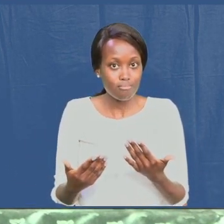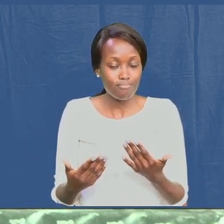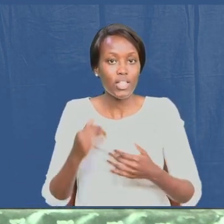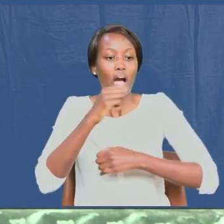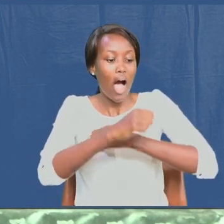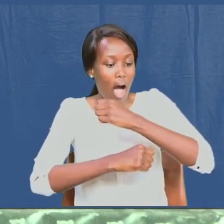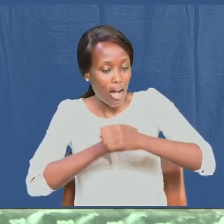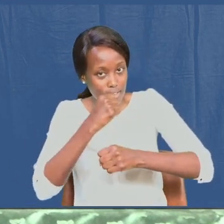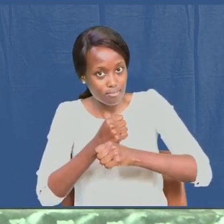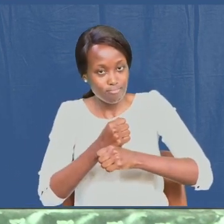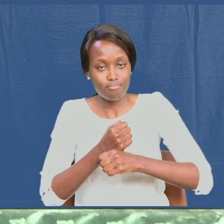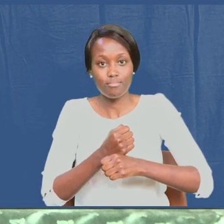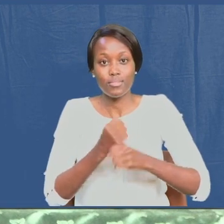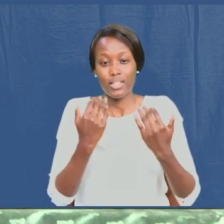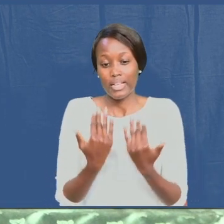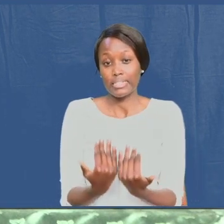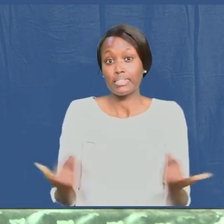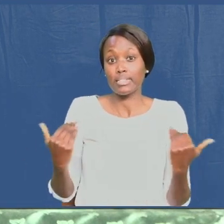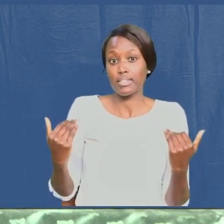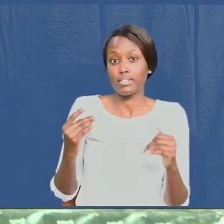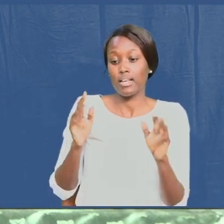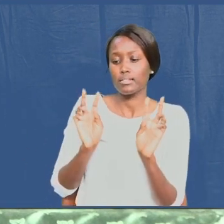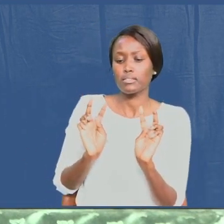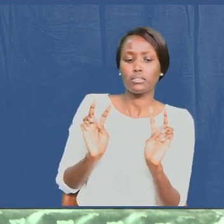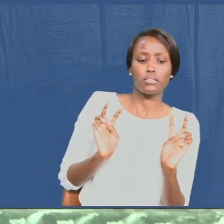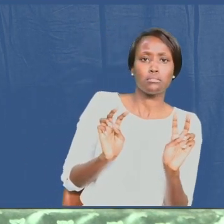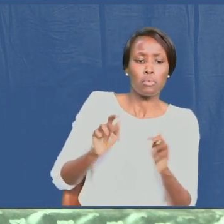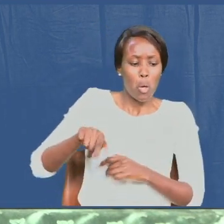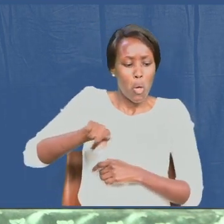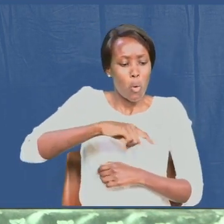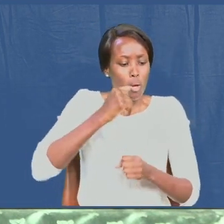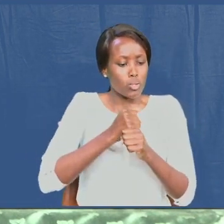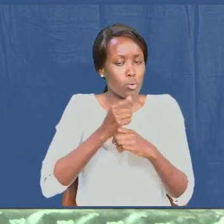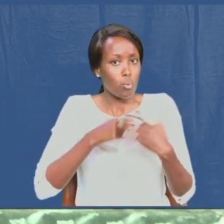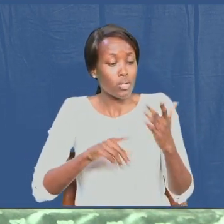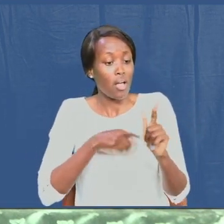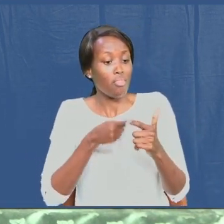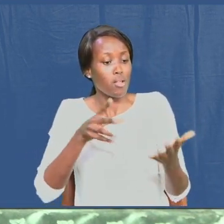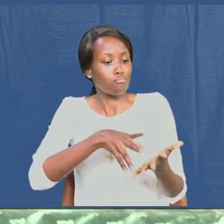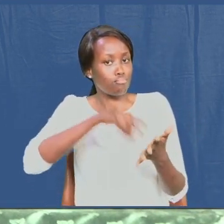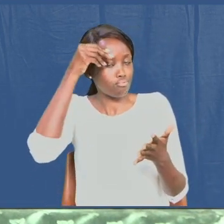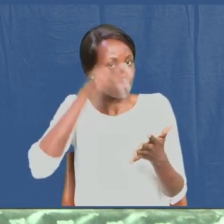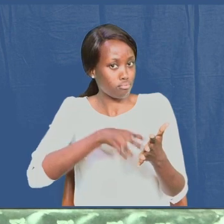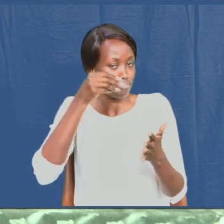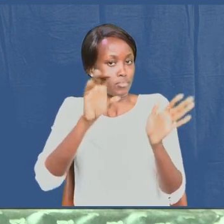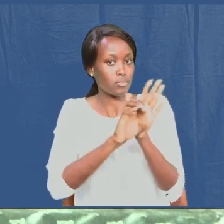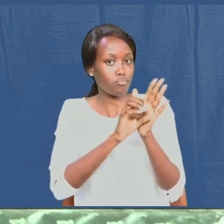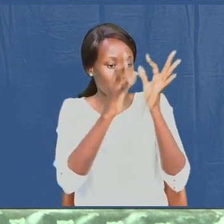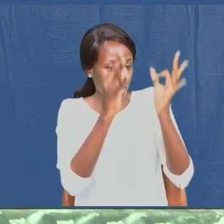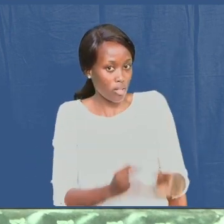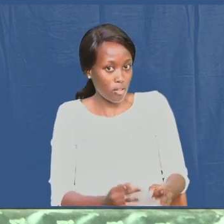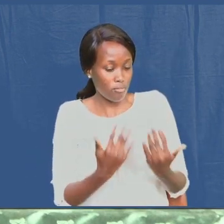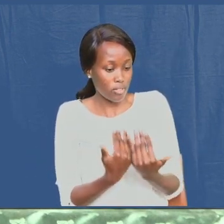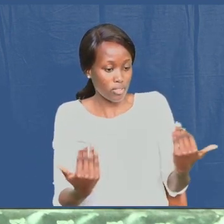action. Children will always see what we do, and this is what they will learn. If a child sees the